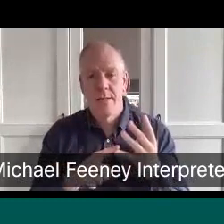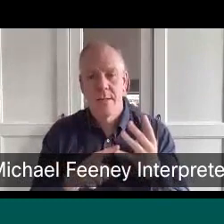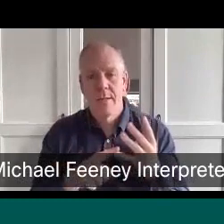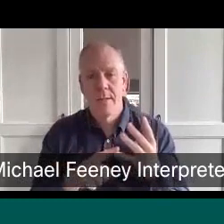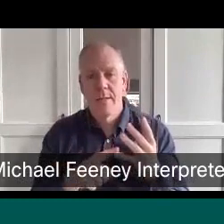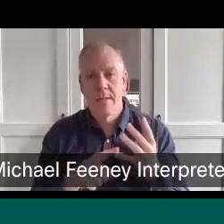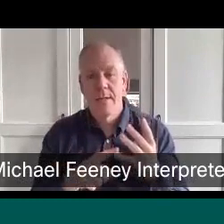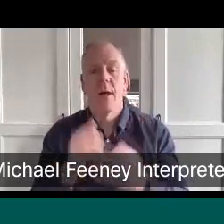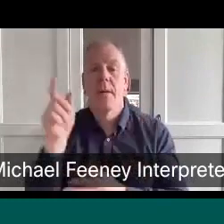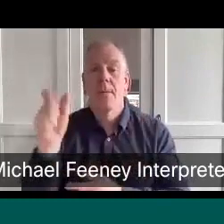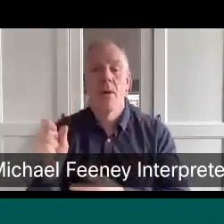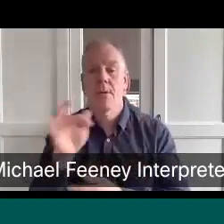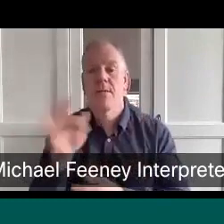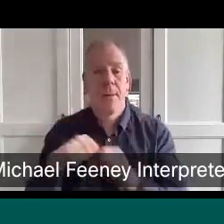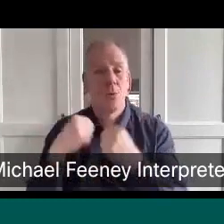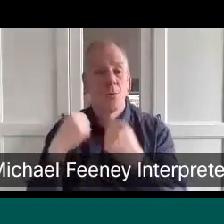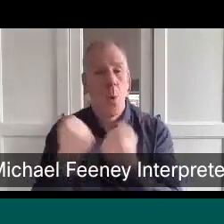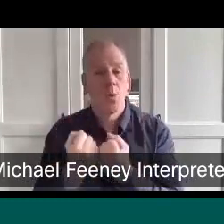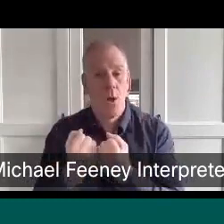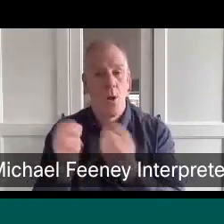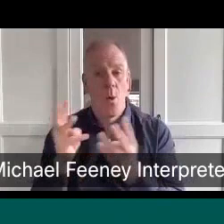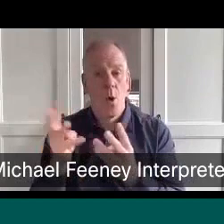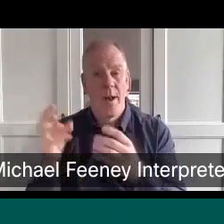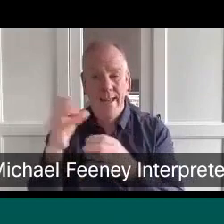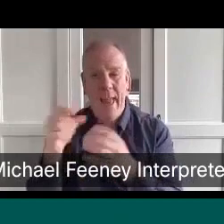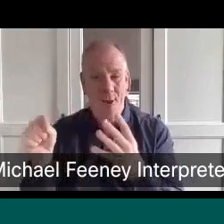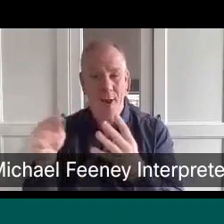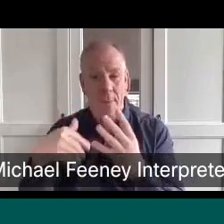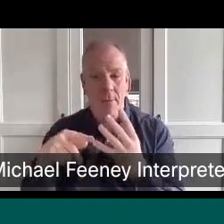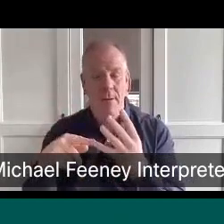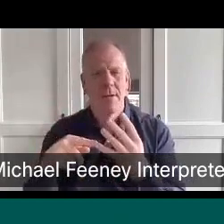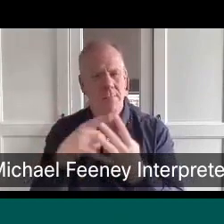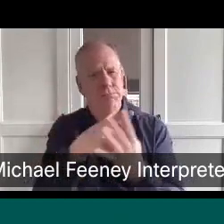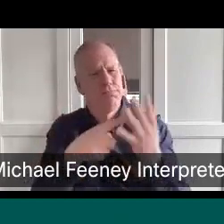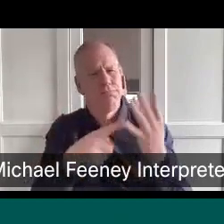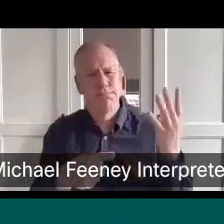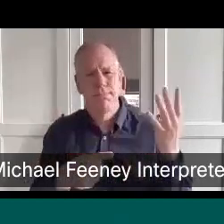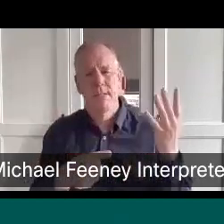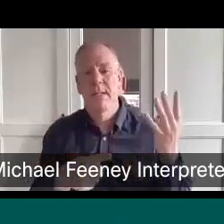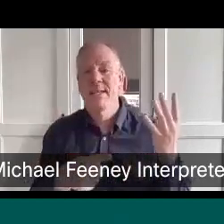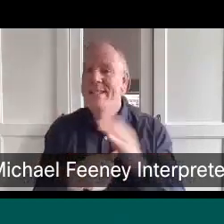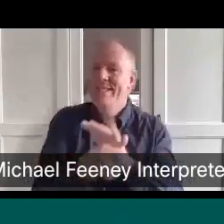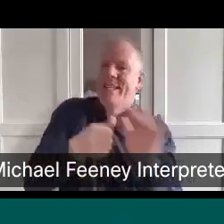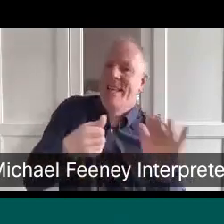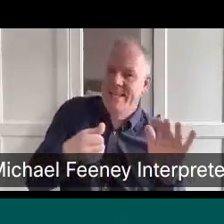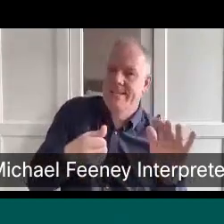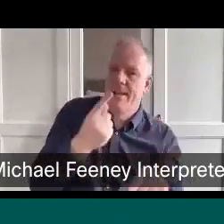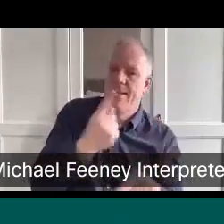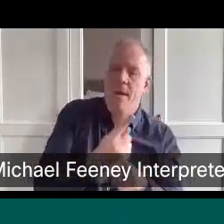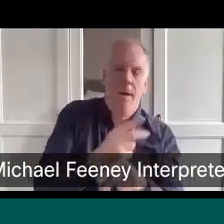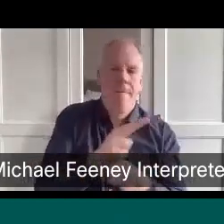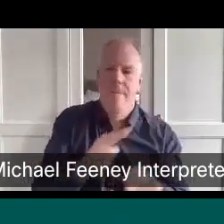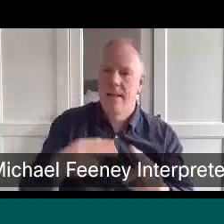I've somebody coming from a social care background. So it's the skill set rather